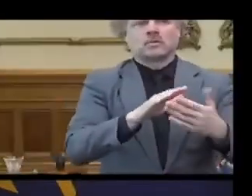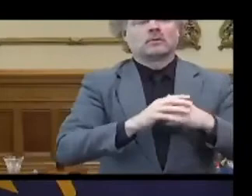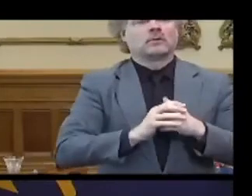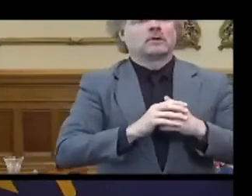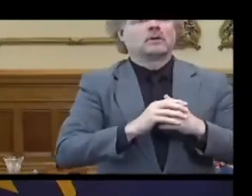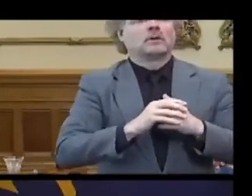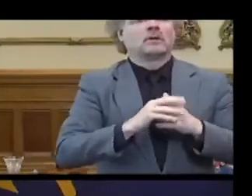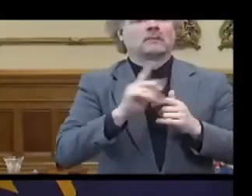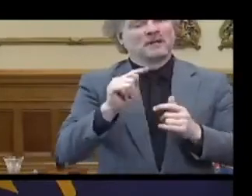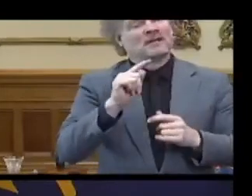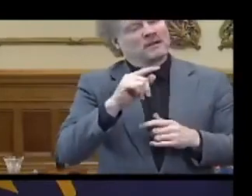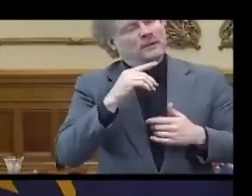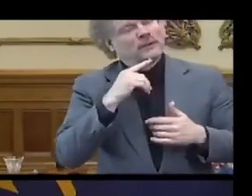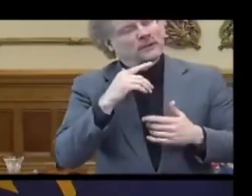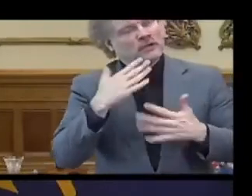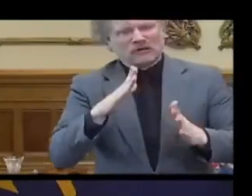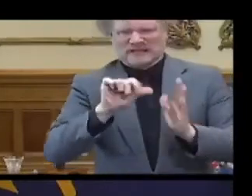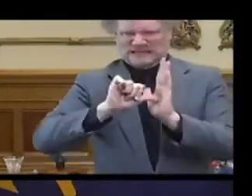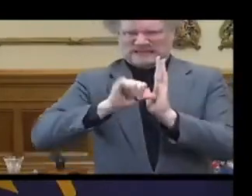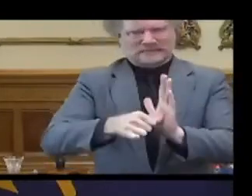really does underscore